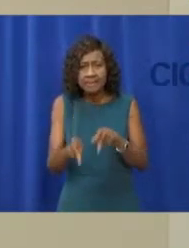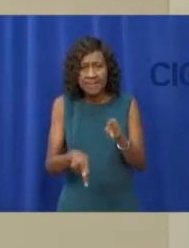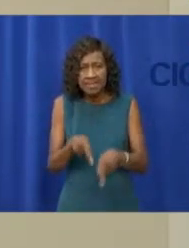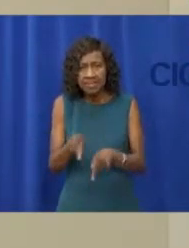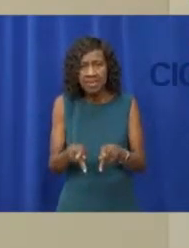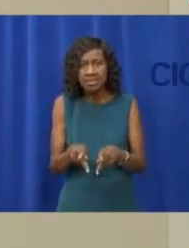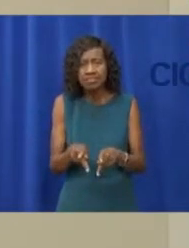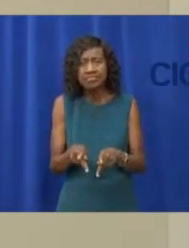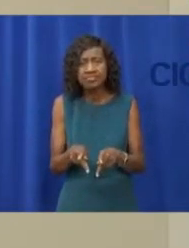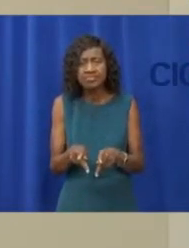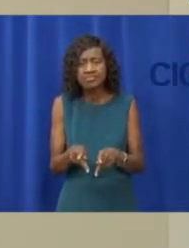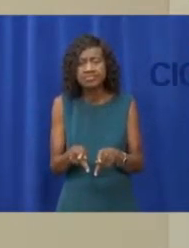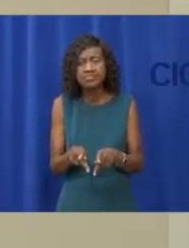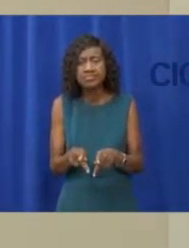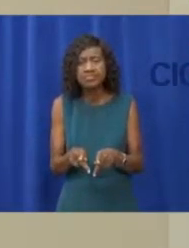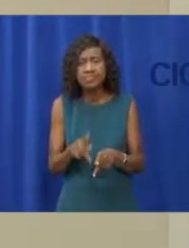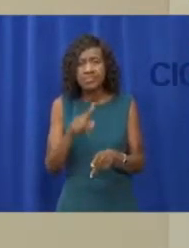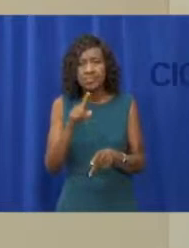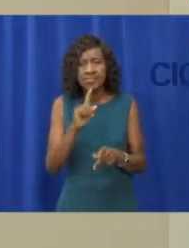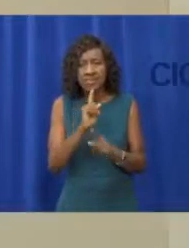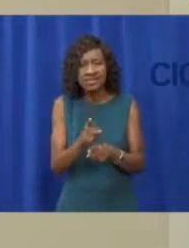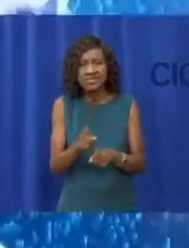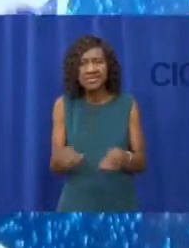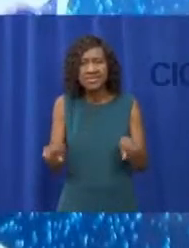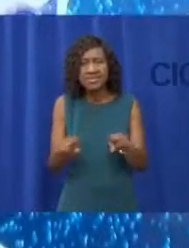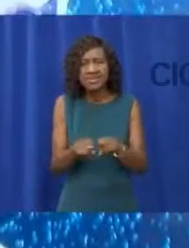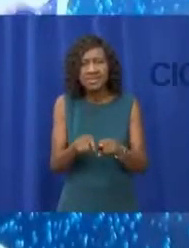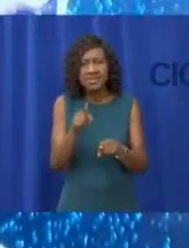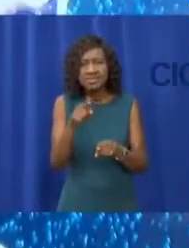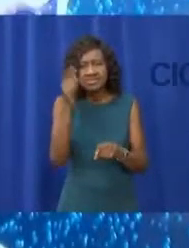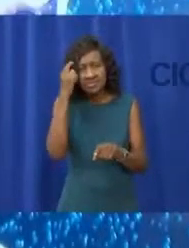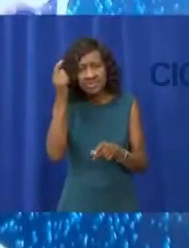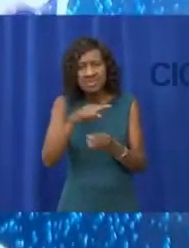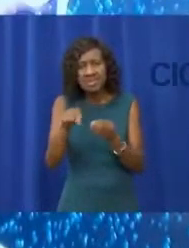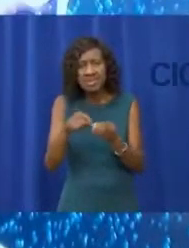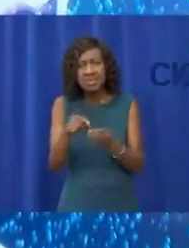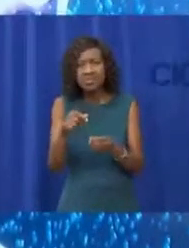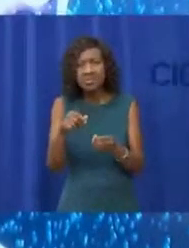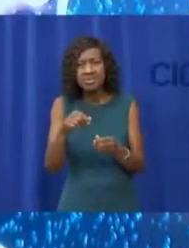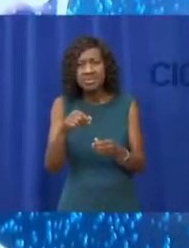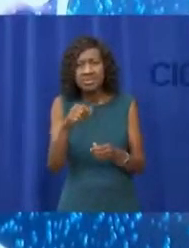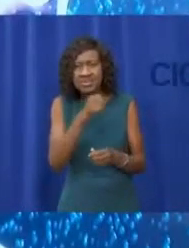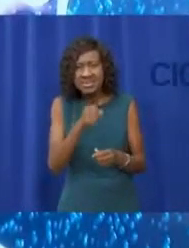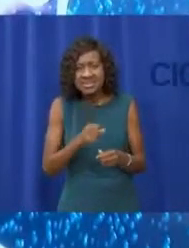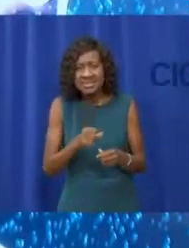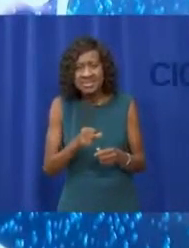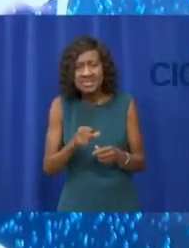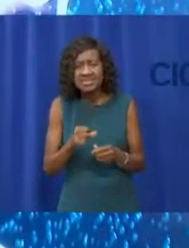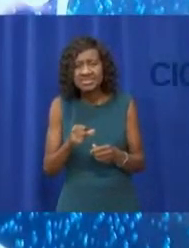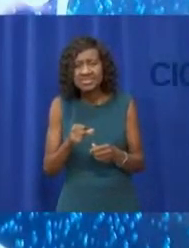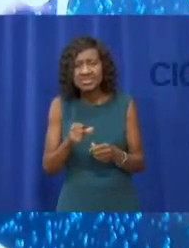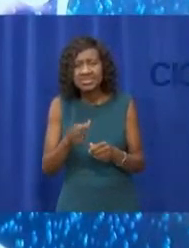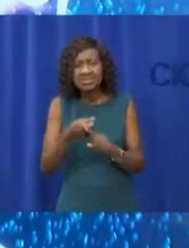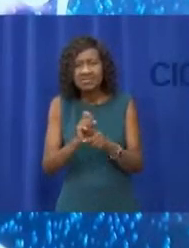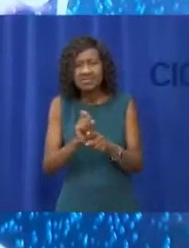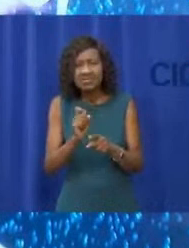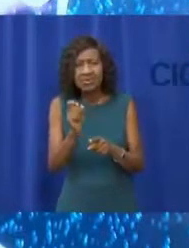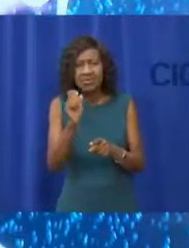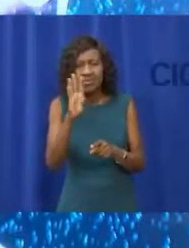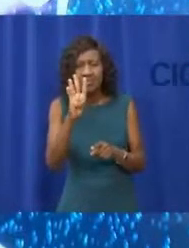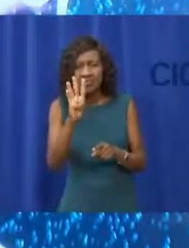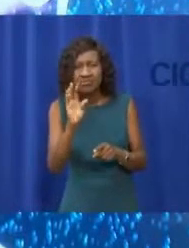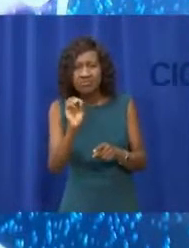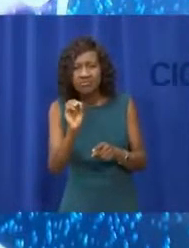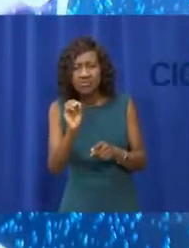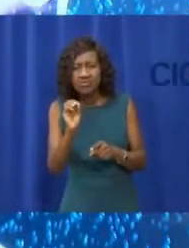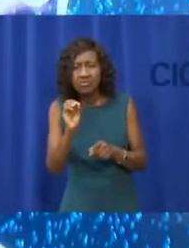those? As you work up the age range, if you look at any of the graphs, steadily from 40 onwards